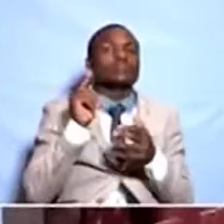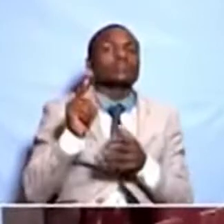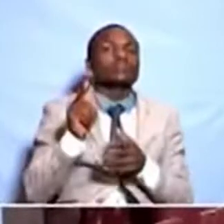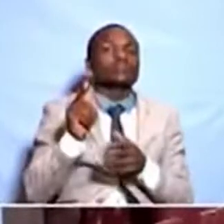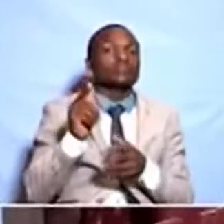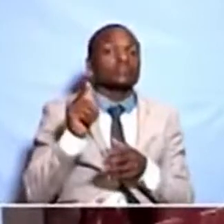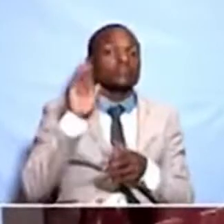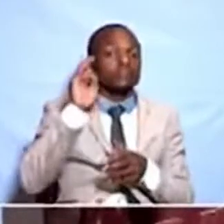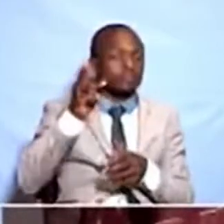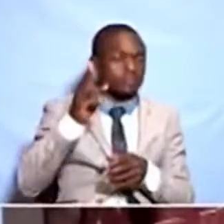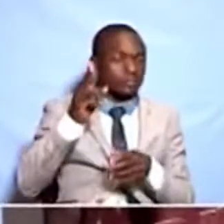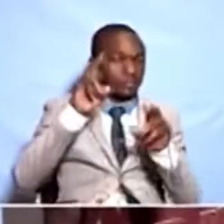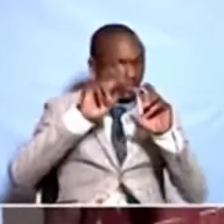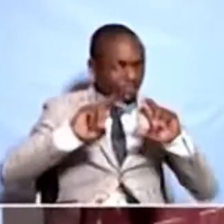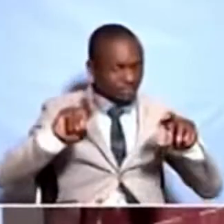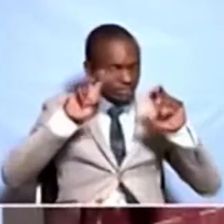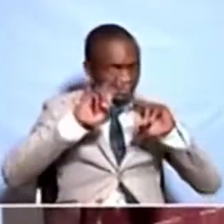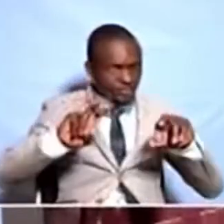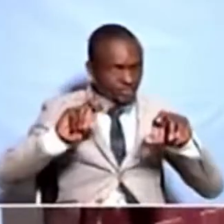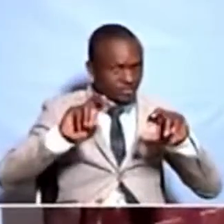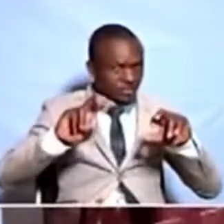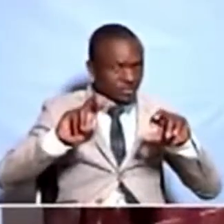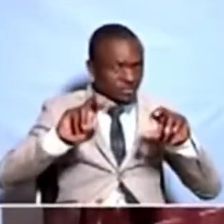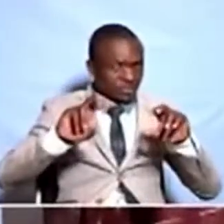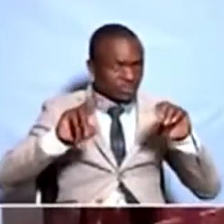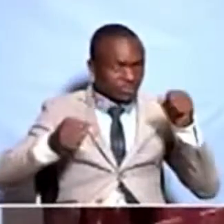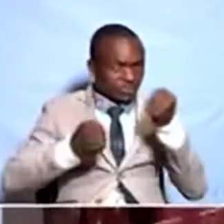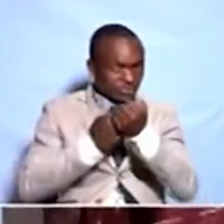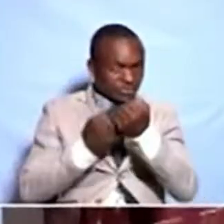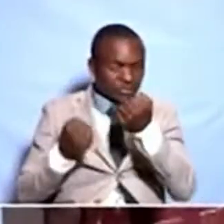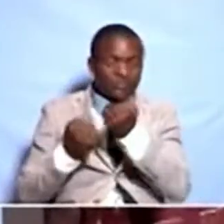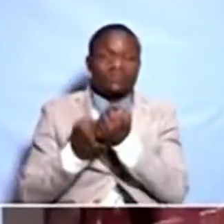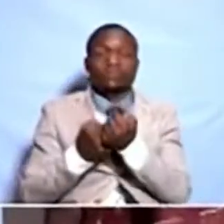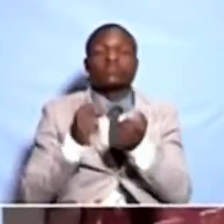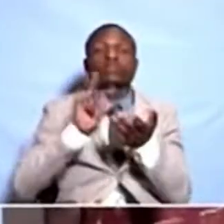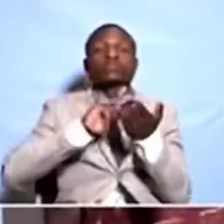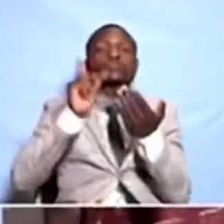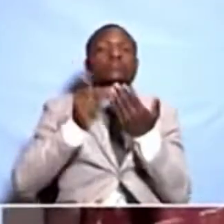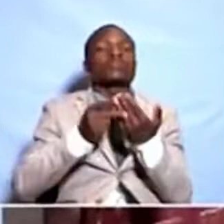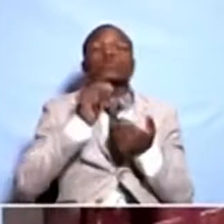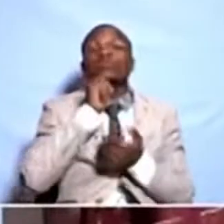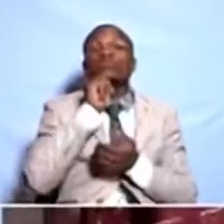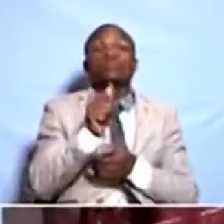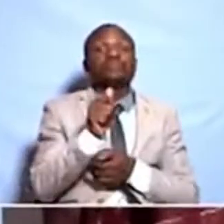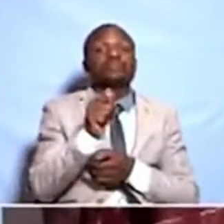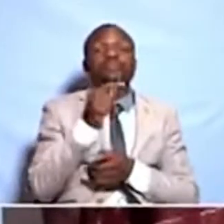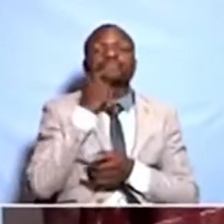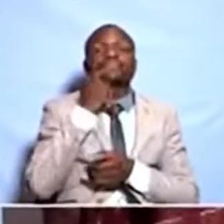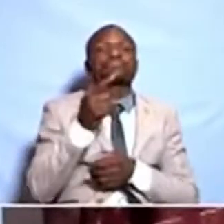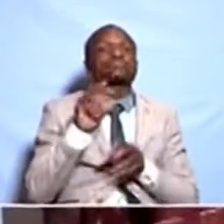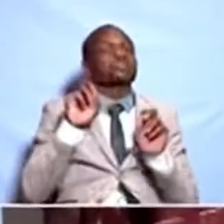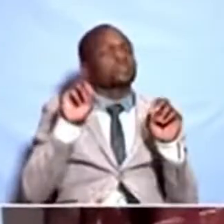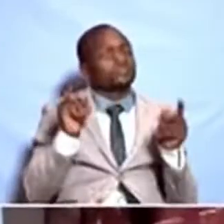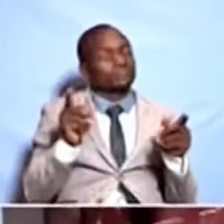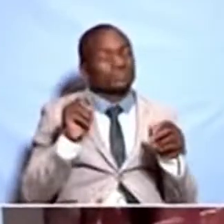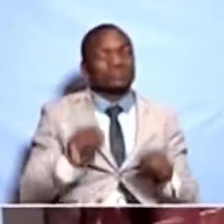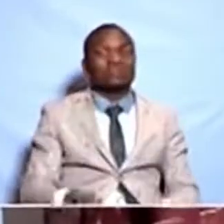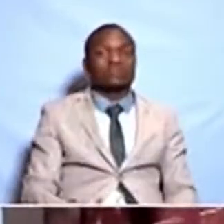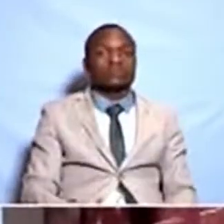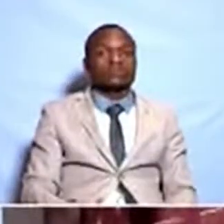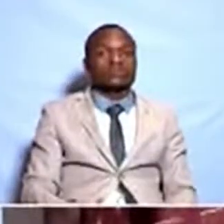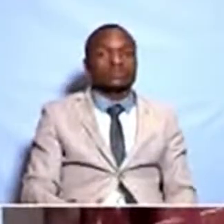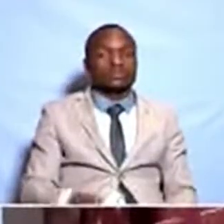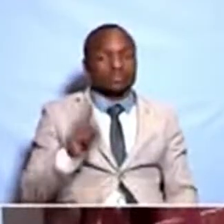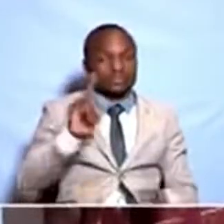verified, inspected, and of course with the supporting documents, because it's not just a matter of saying, okay, my friend